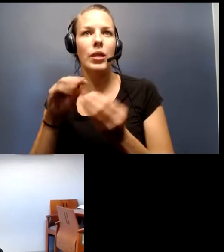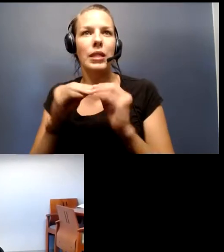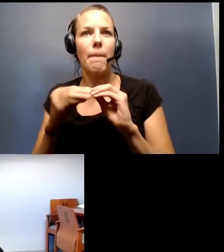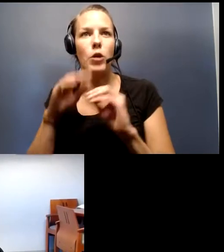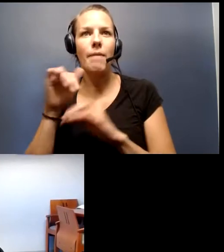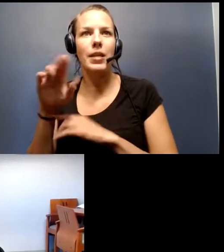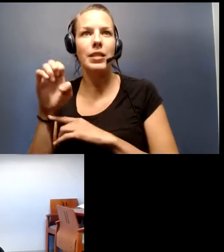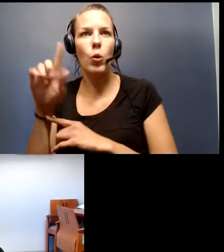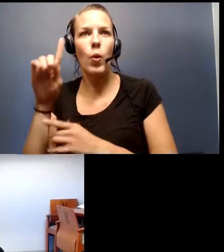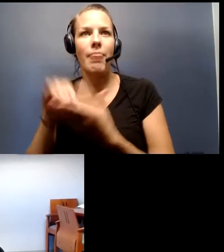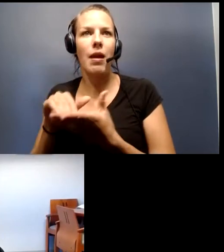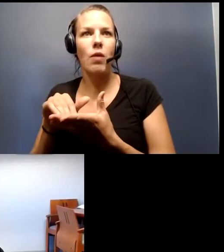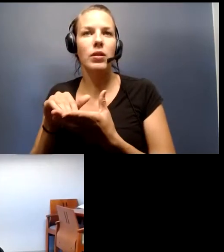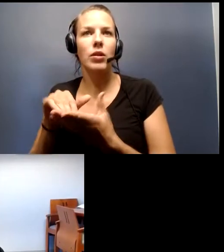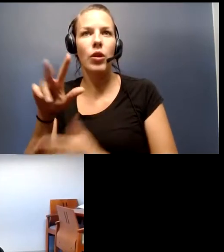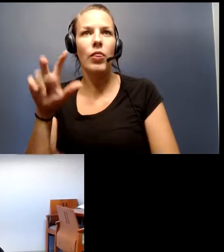are at